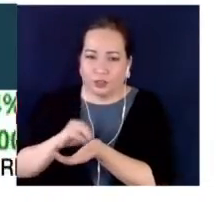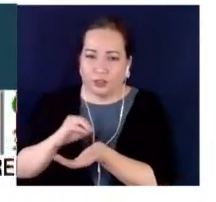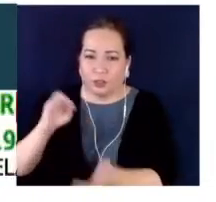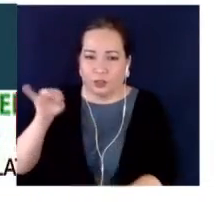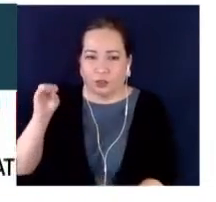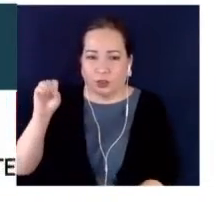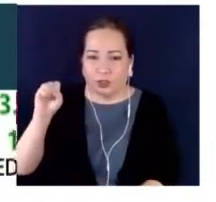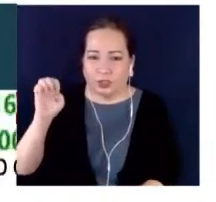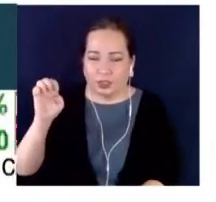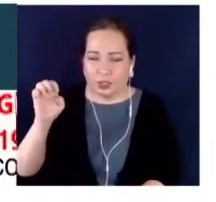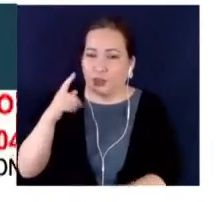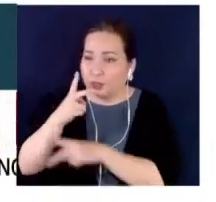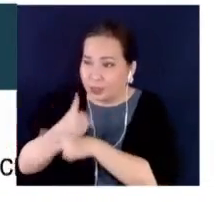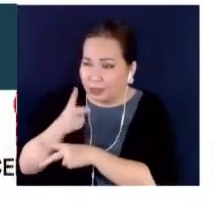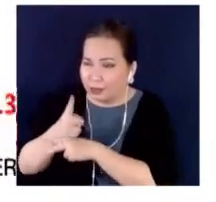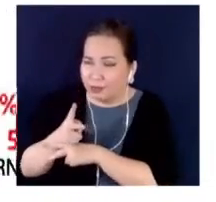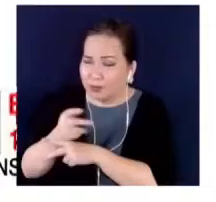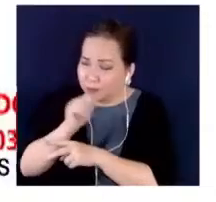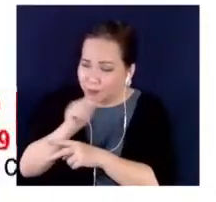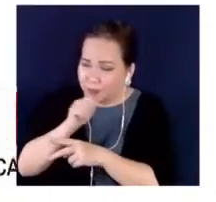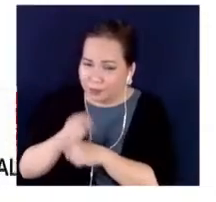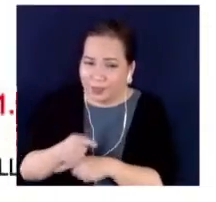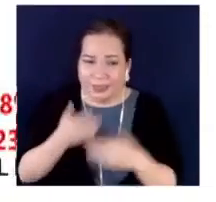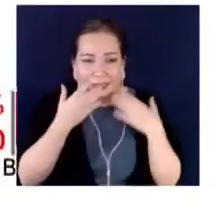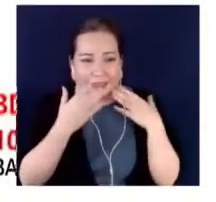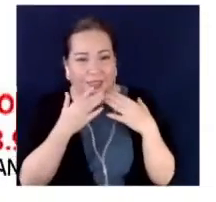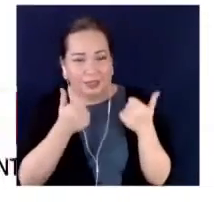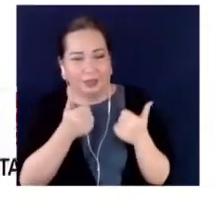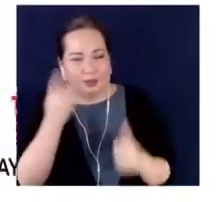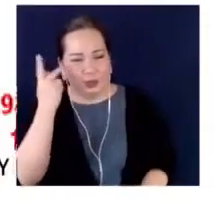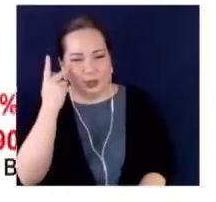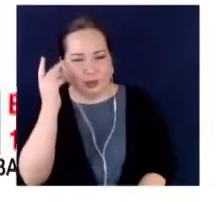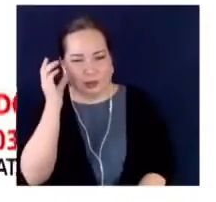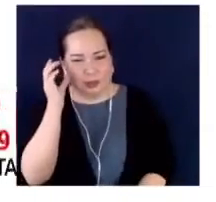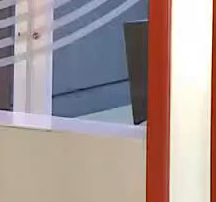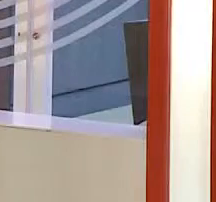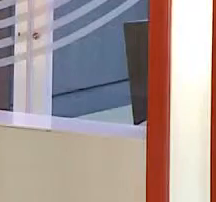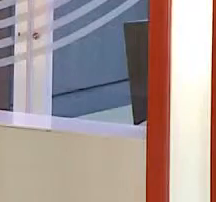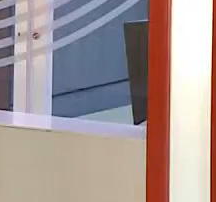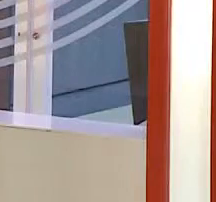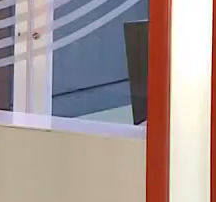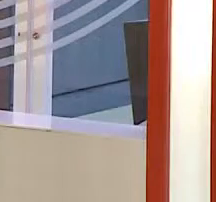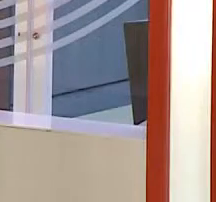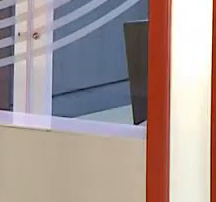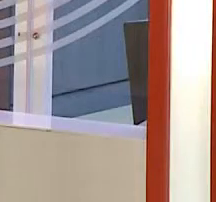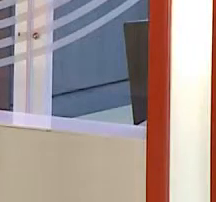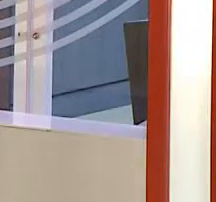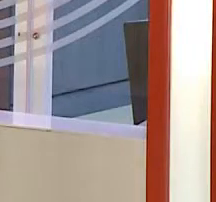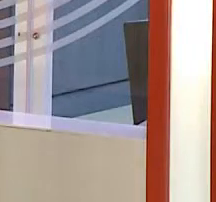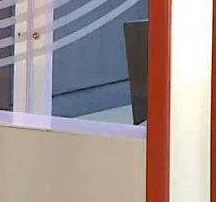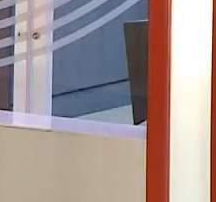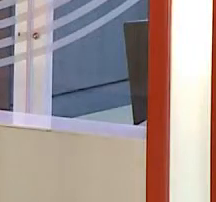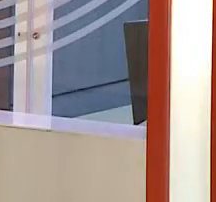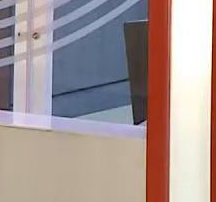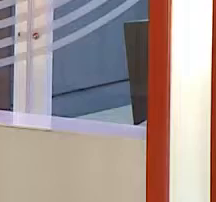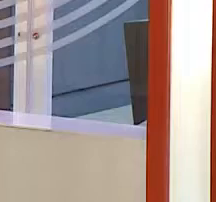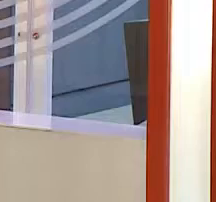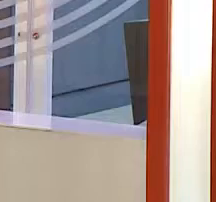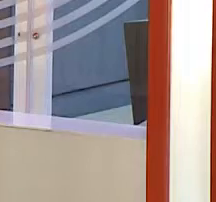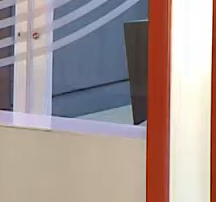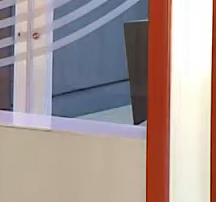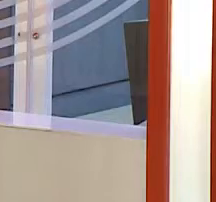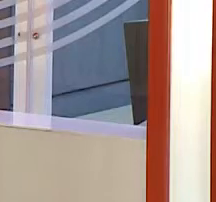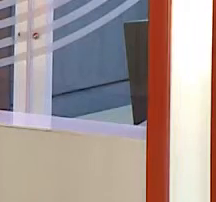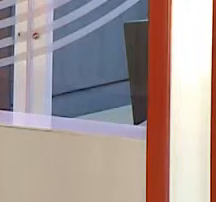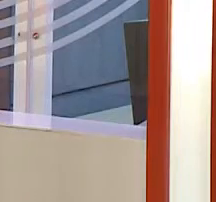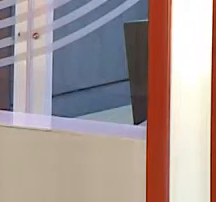take care, and you hang in there. Thank you very much, Ms. Carmina. Thank you. That was Dr. Jose Rene Degrano,